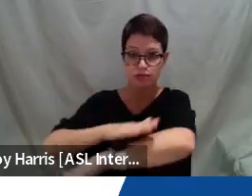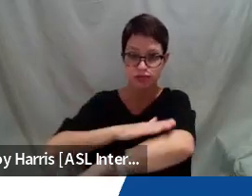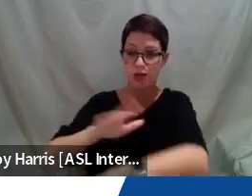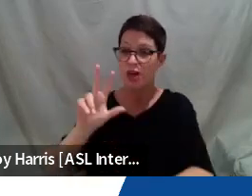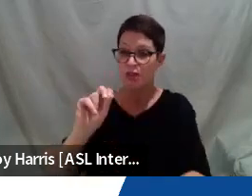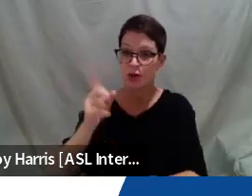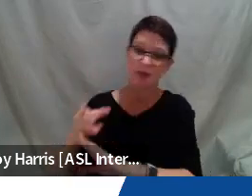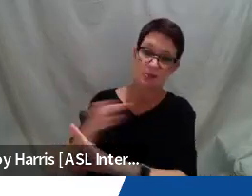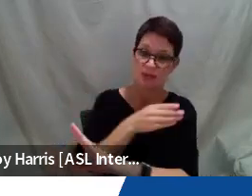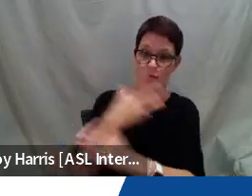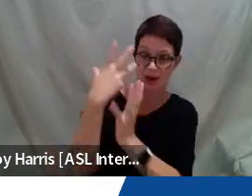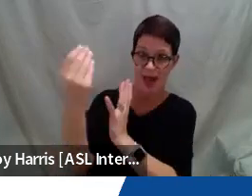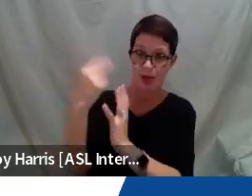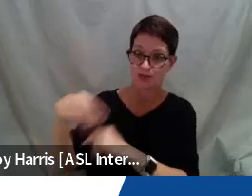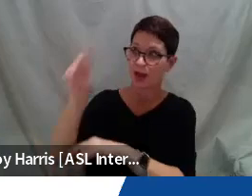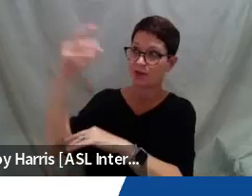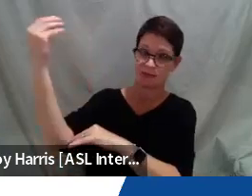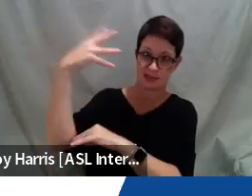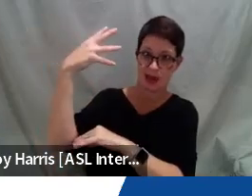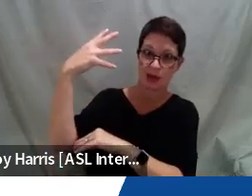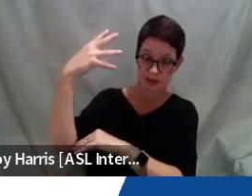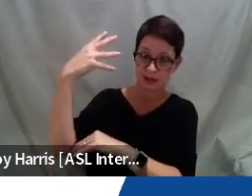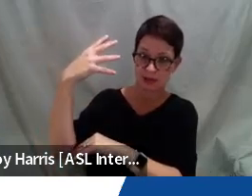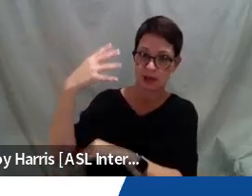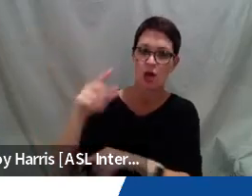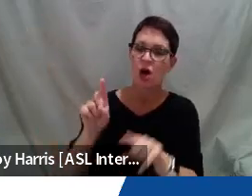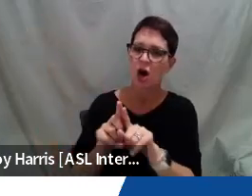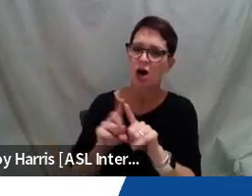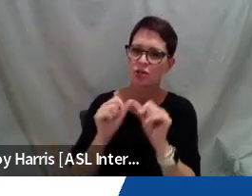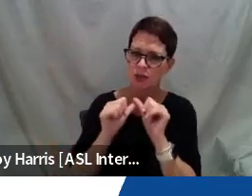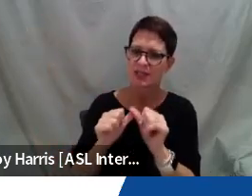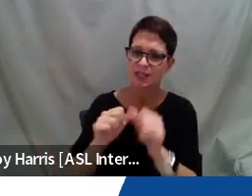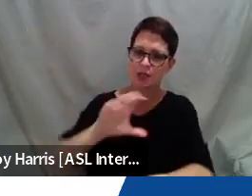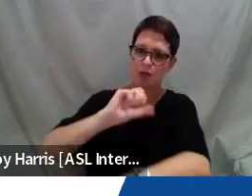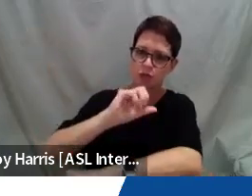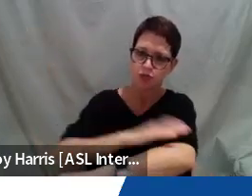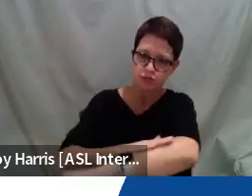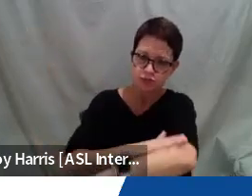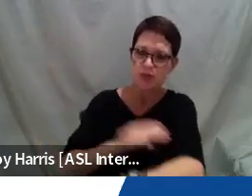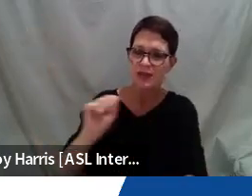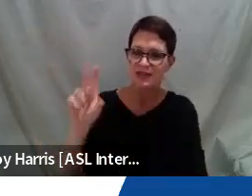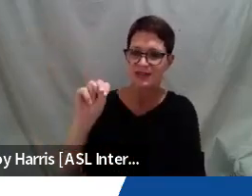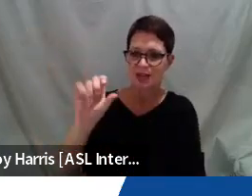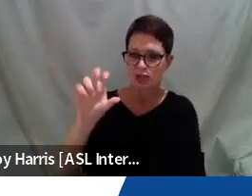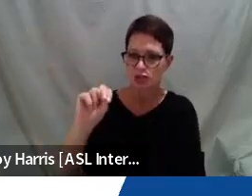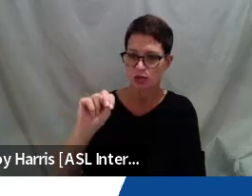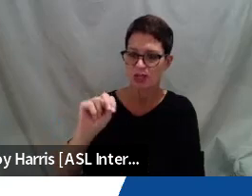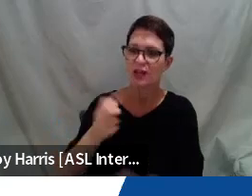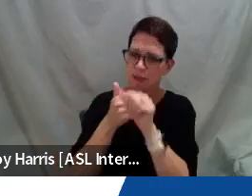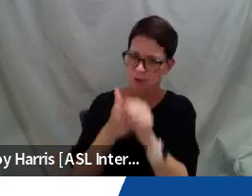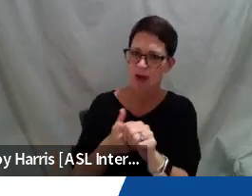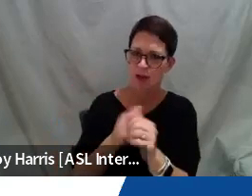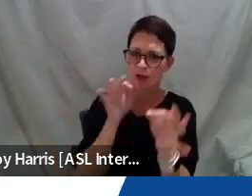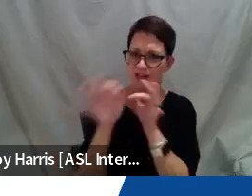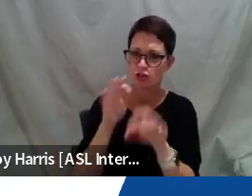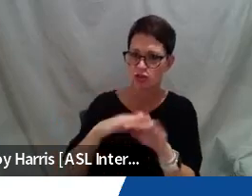minutes before you go outside. And you should also continue to reapply the sunscreen according to the package